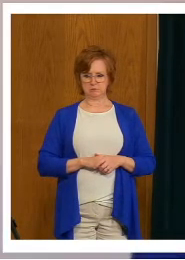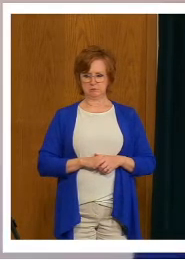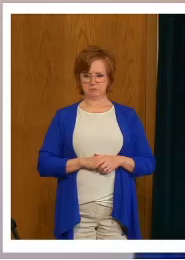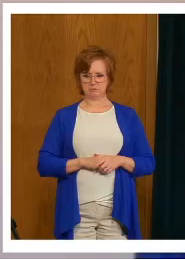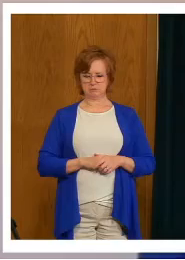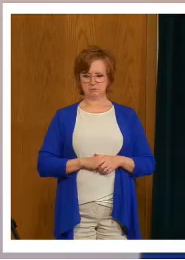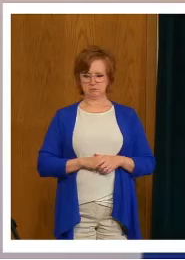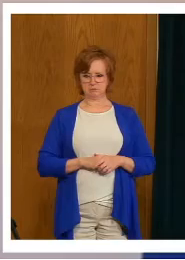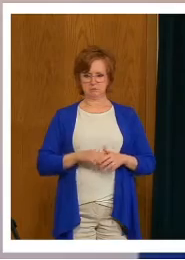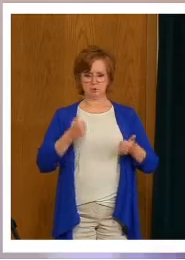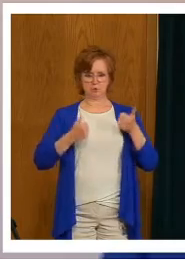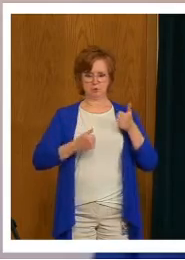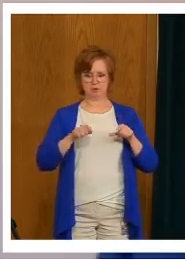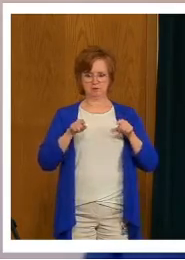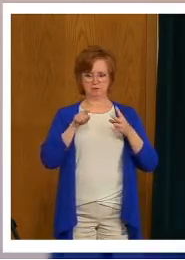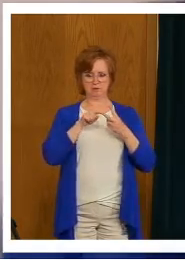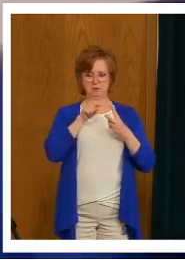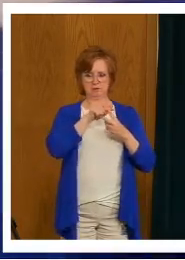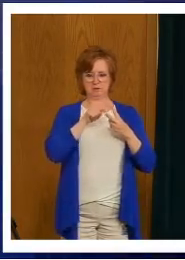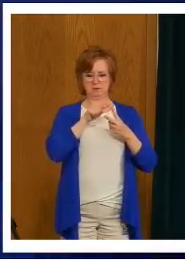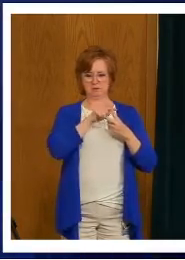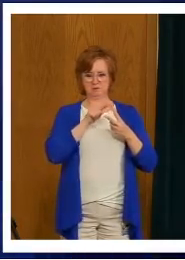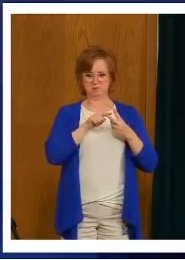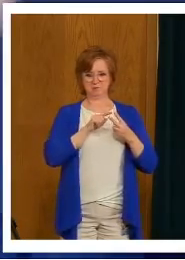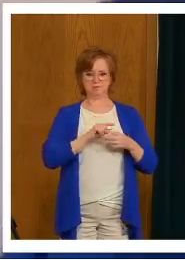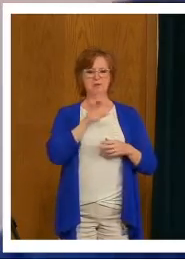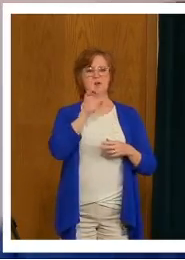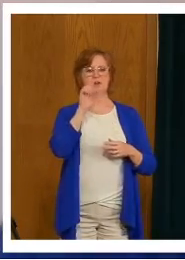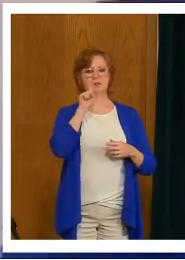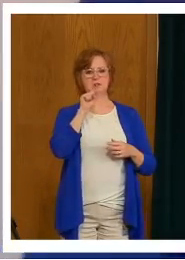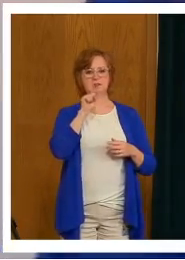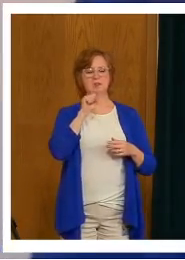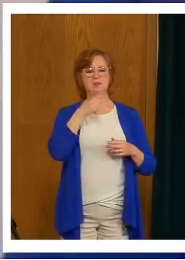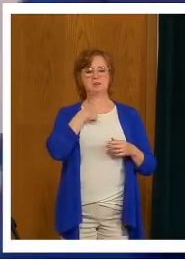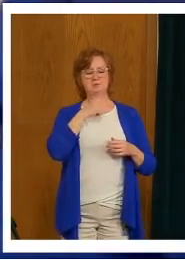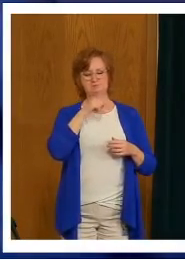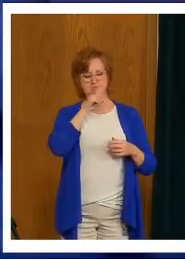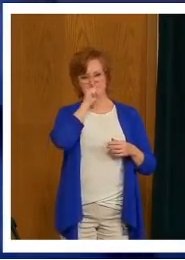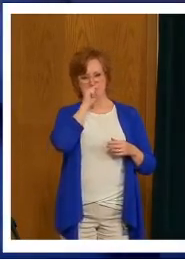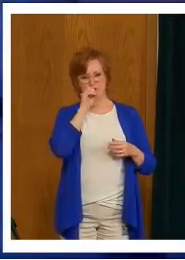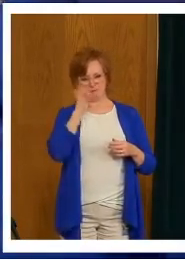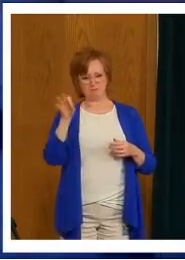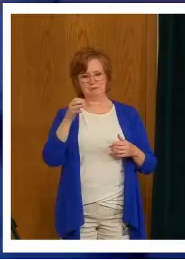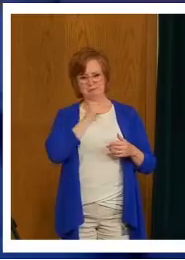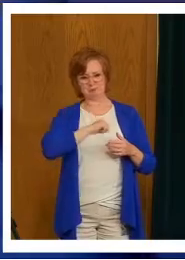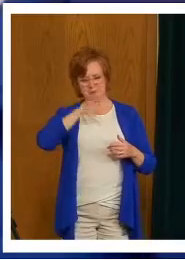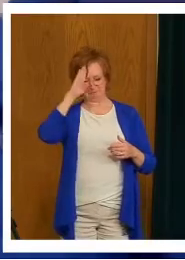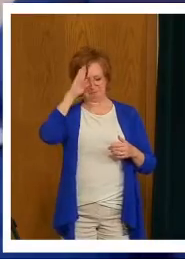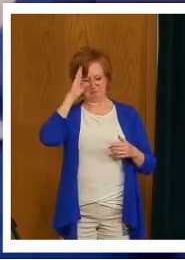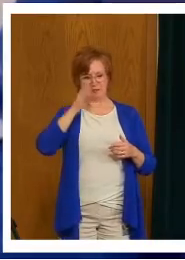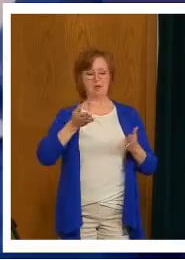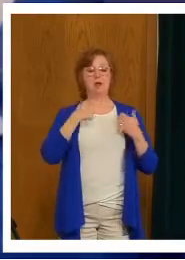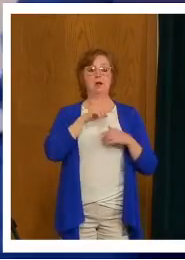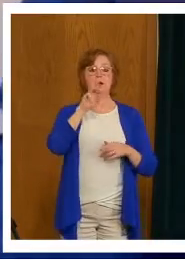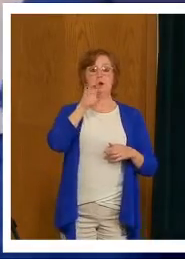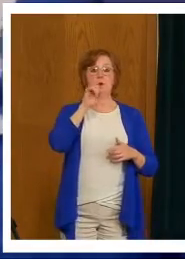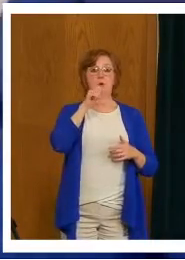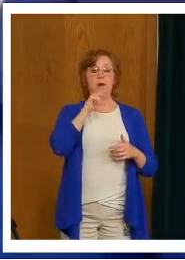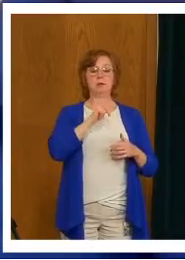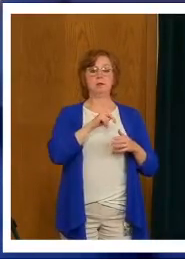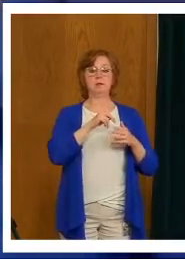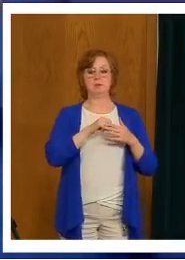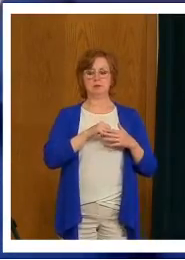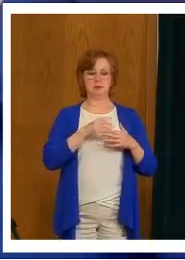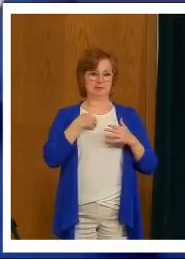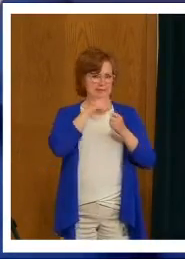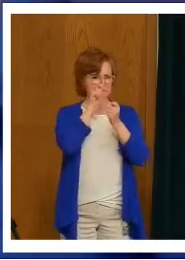Go ahead. Go ahead. We can Okay. hear you now. Yeah, sorry, I was on mute. Ryan, what I was saying is that I